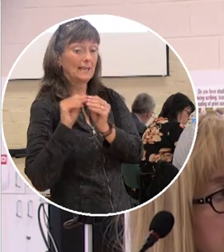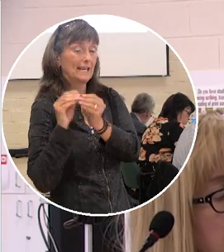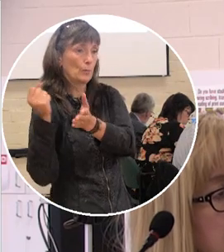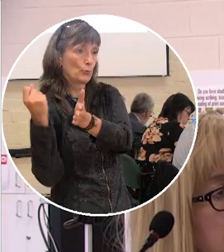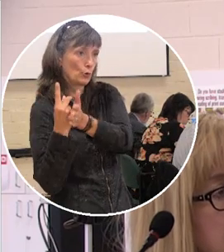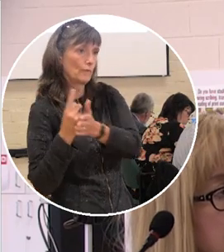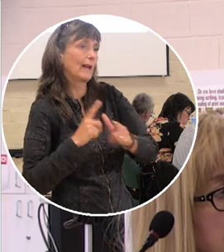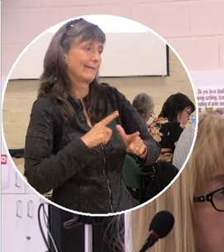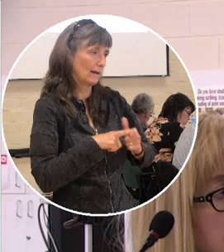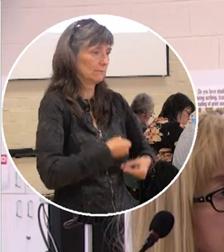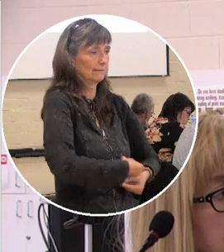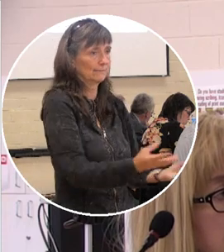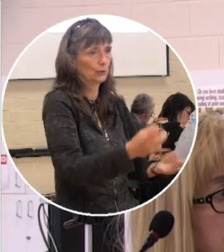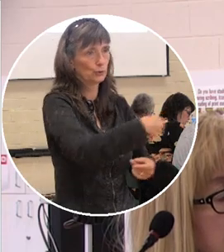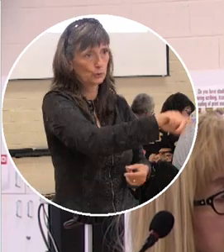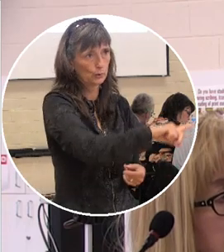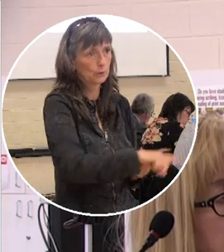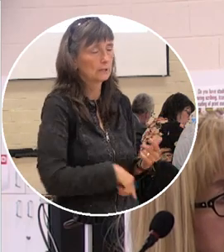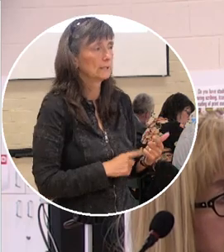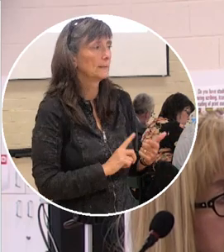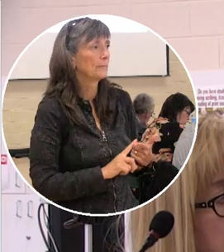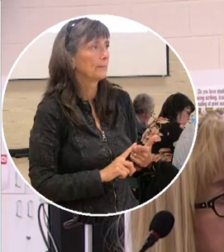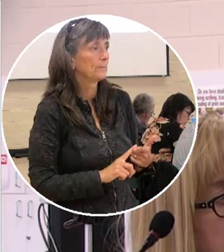So, but